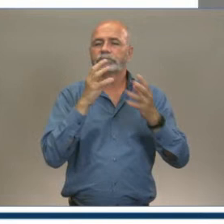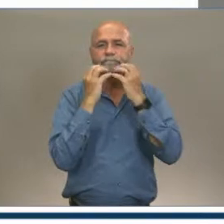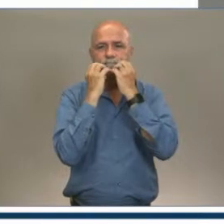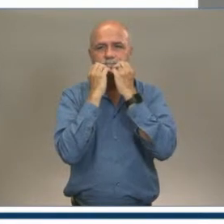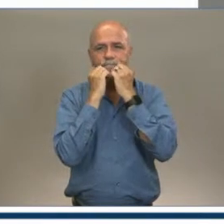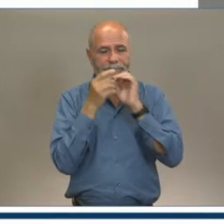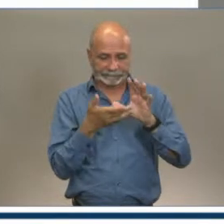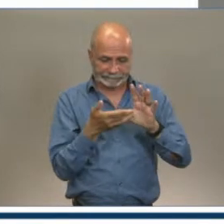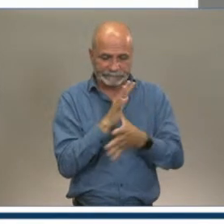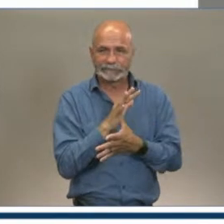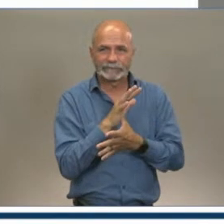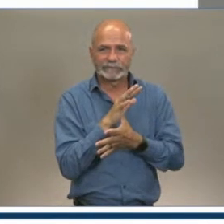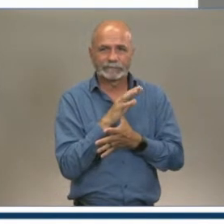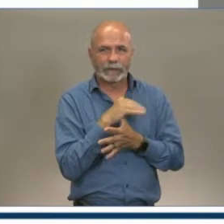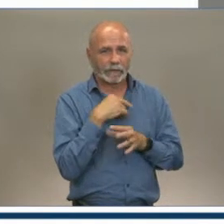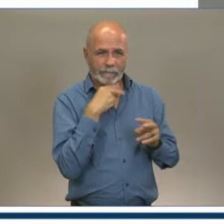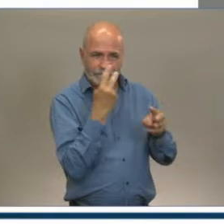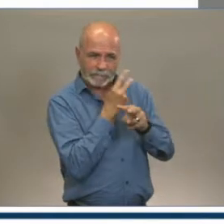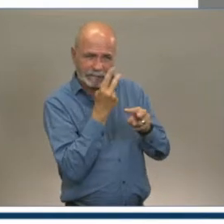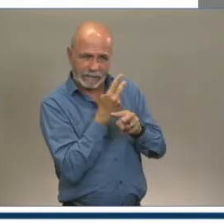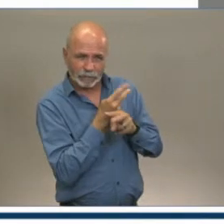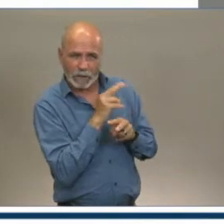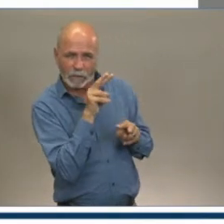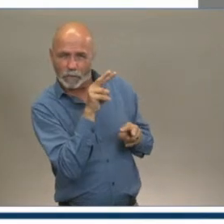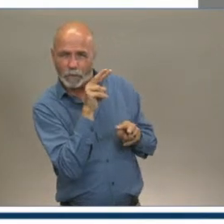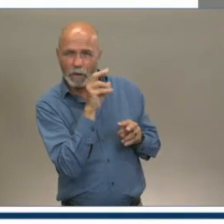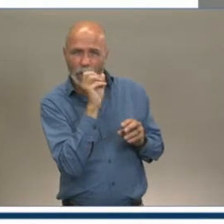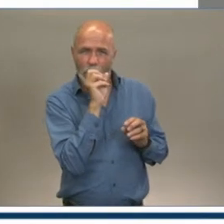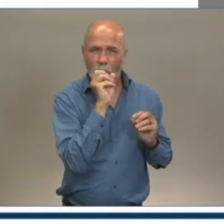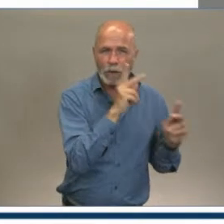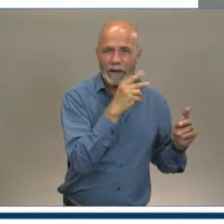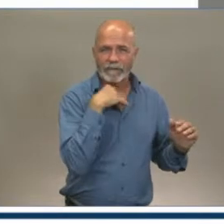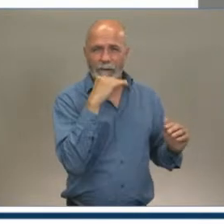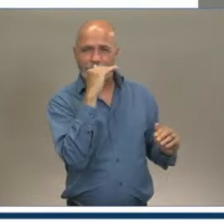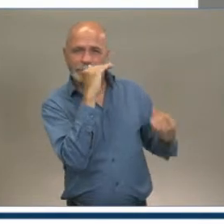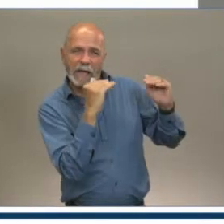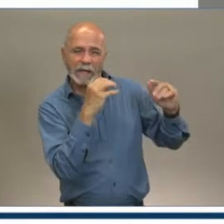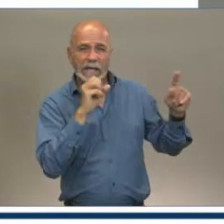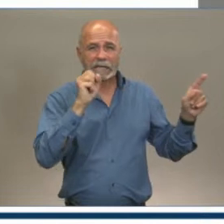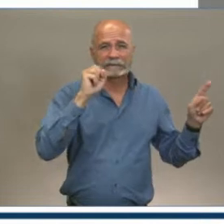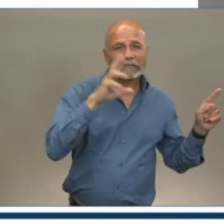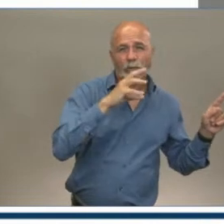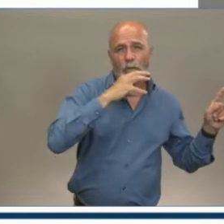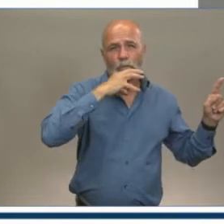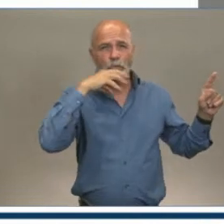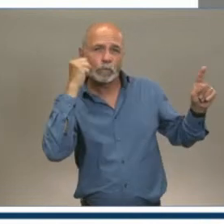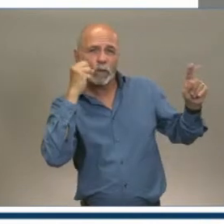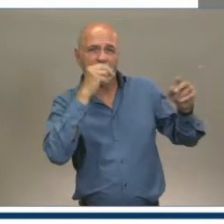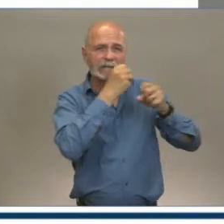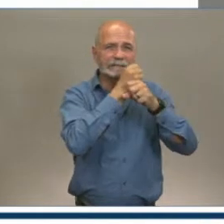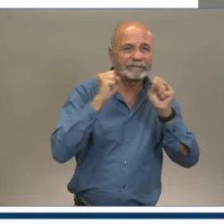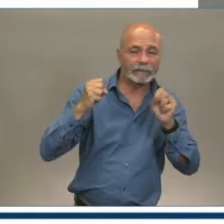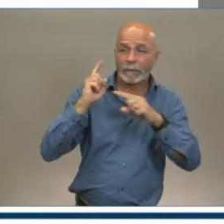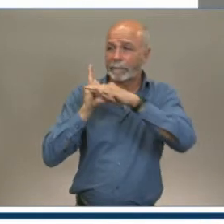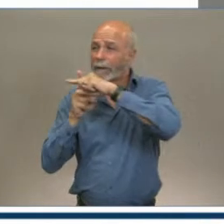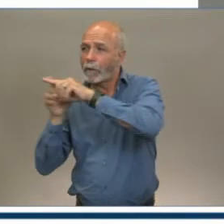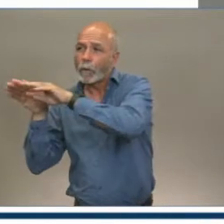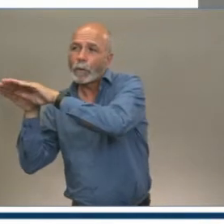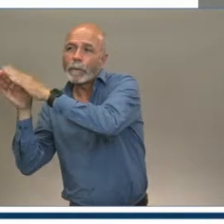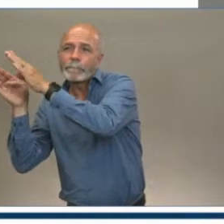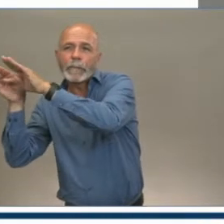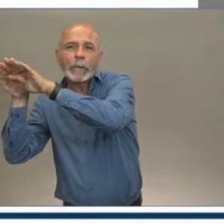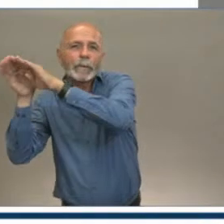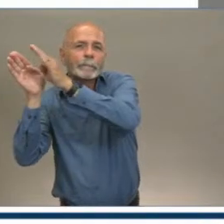we define that appropriate balance, keeping our seniors and long-term care facilities safe while we slowly open up and